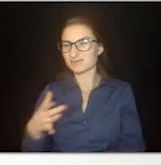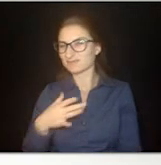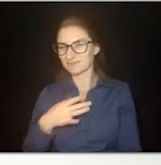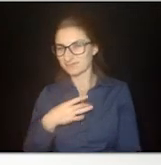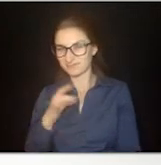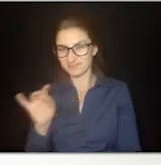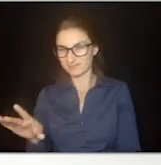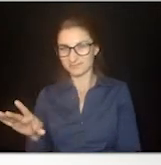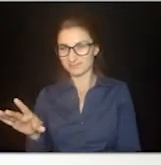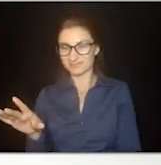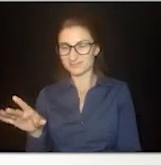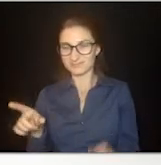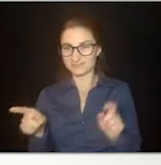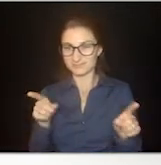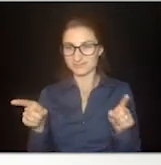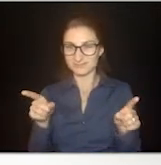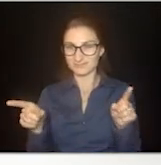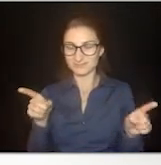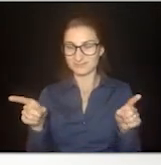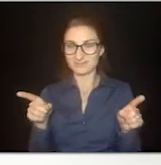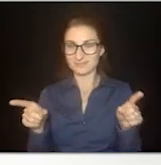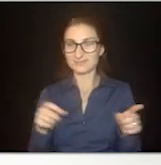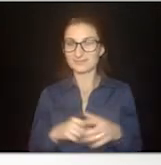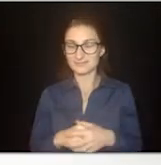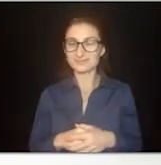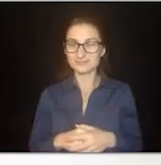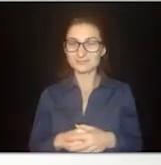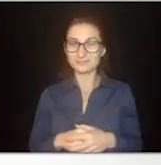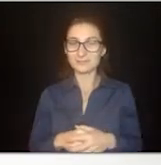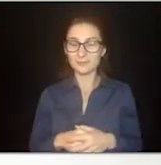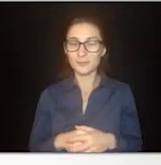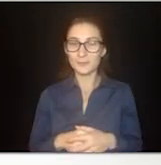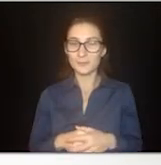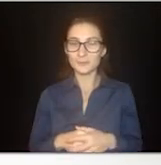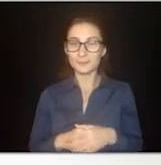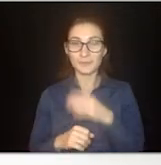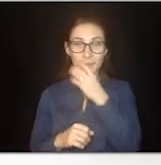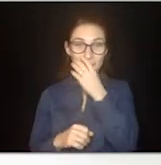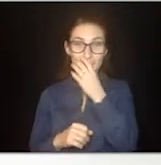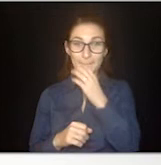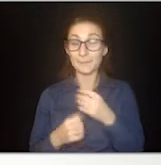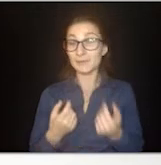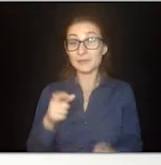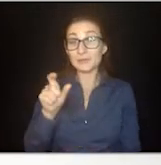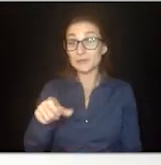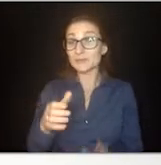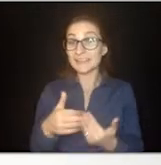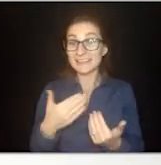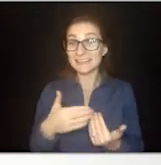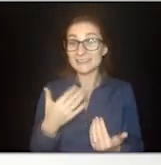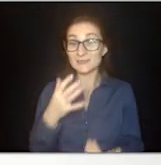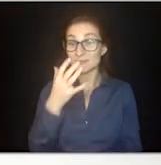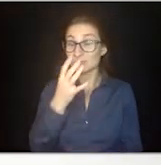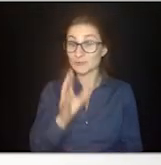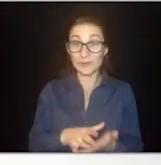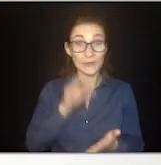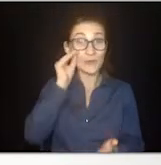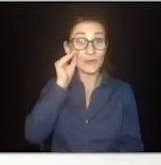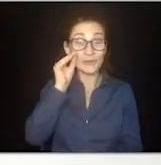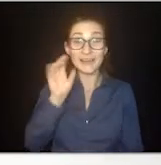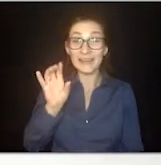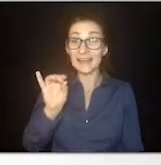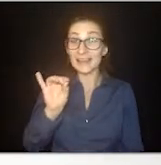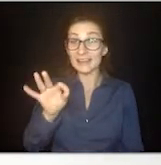likes, and one of the aversions, something he doesn't like, because it's not going to take him very long